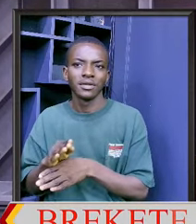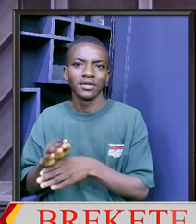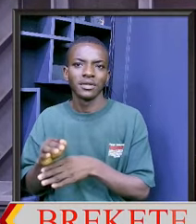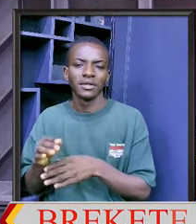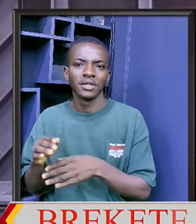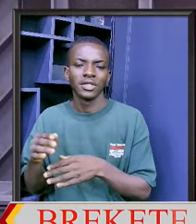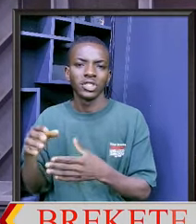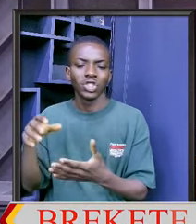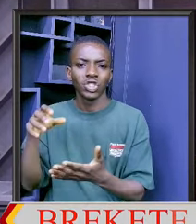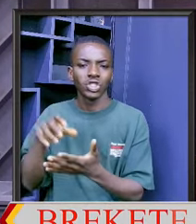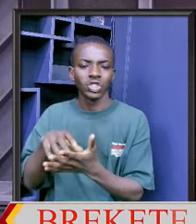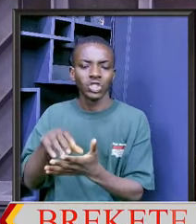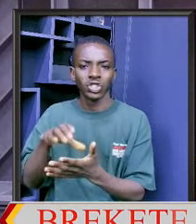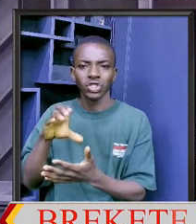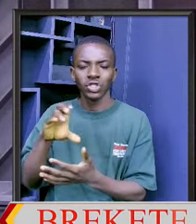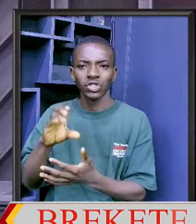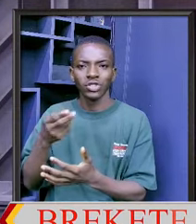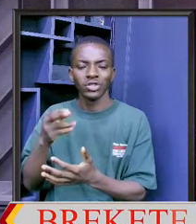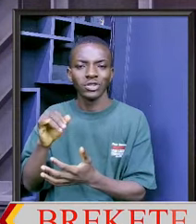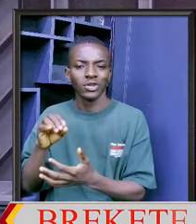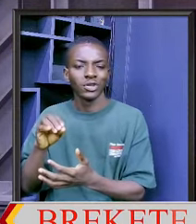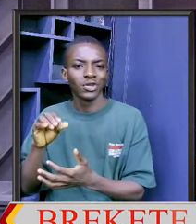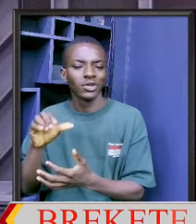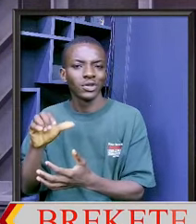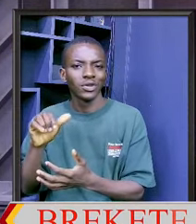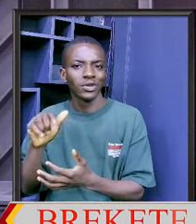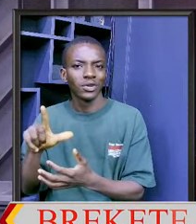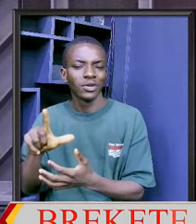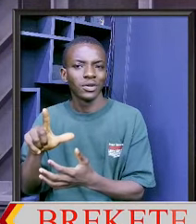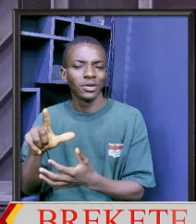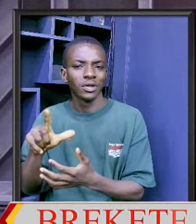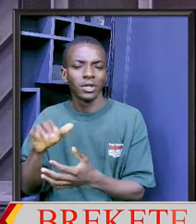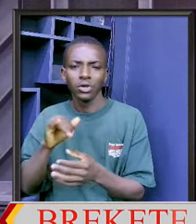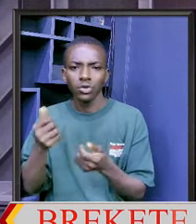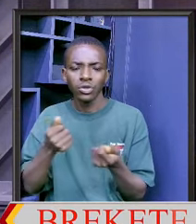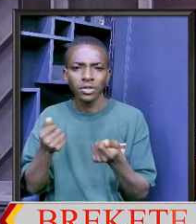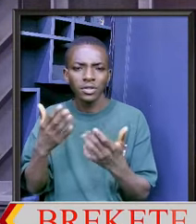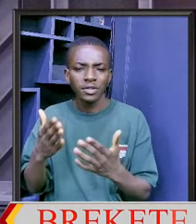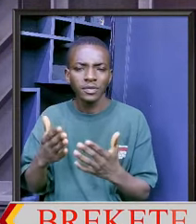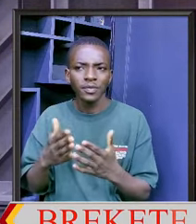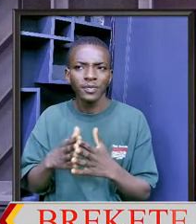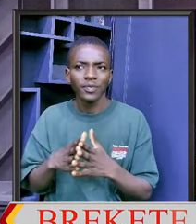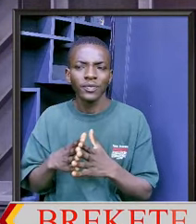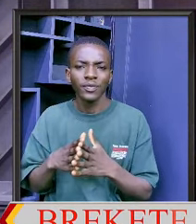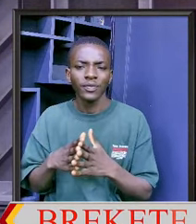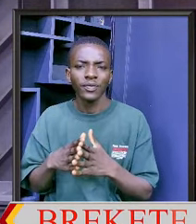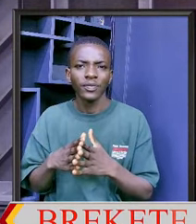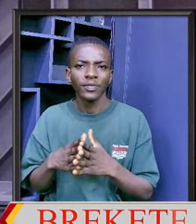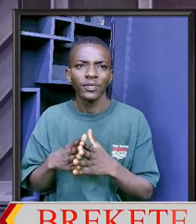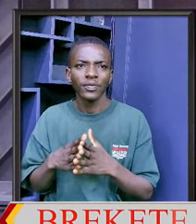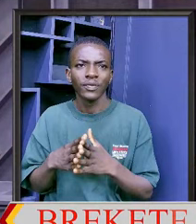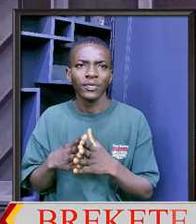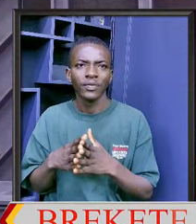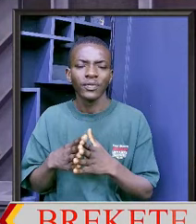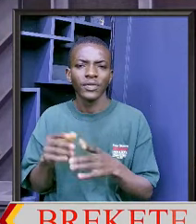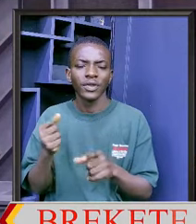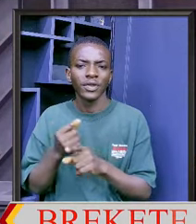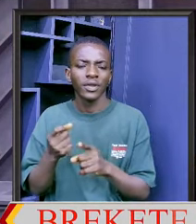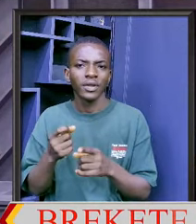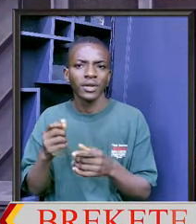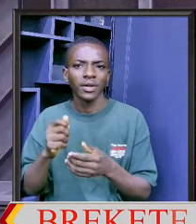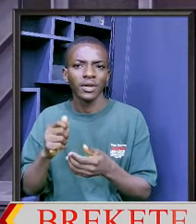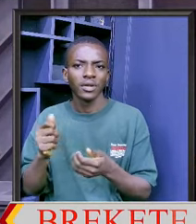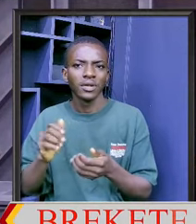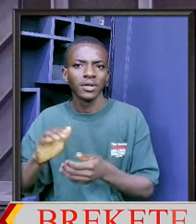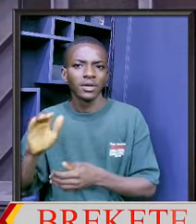charcoal. Yeah. But yes, sometimes now you they drive the motor. The village they correct so that I will just drive